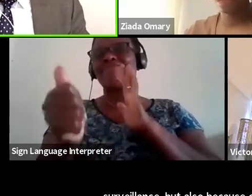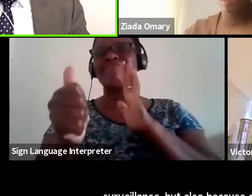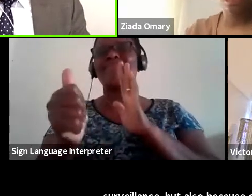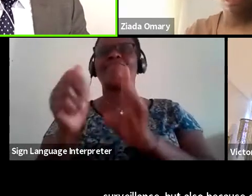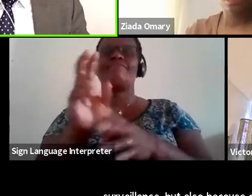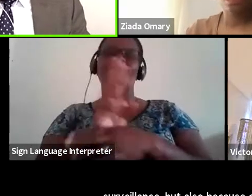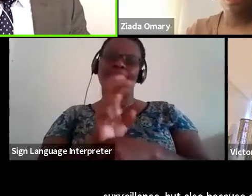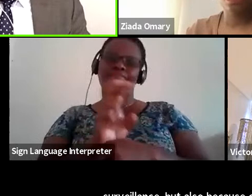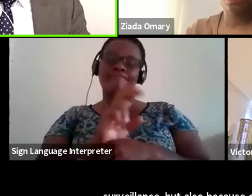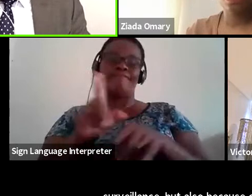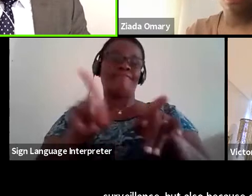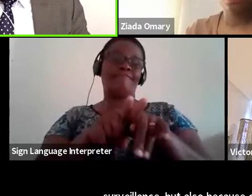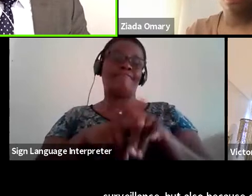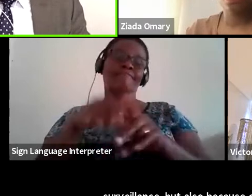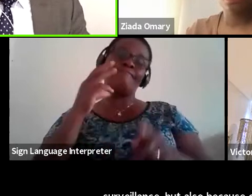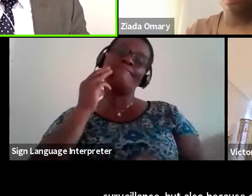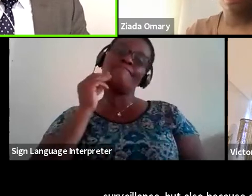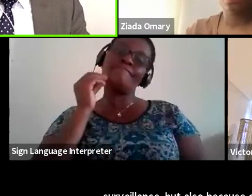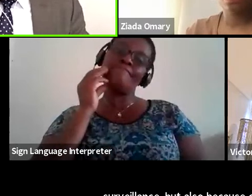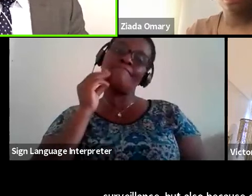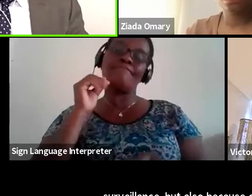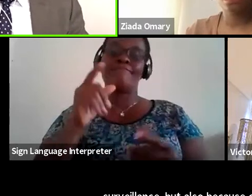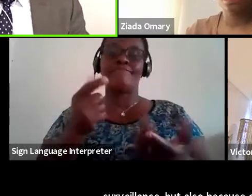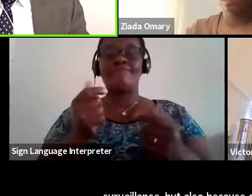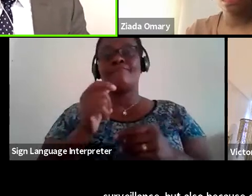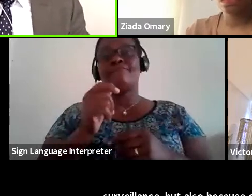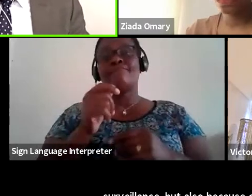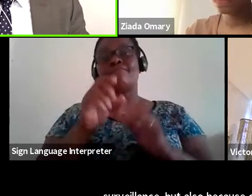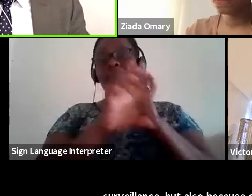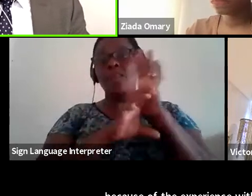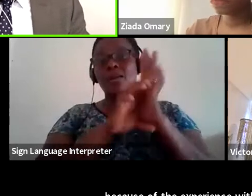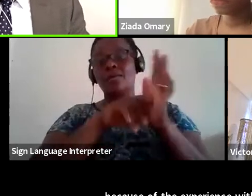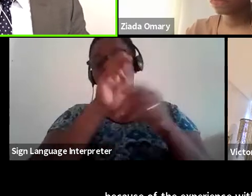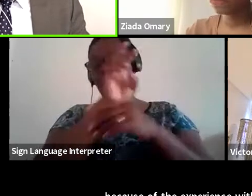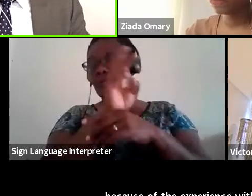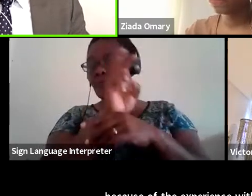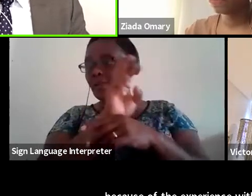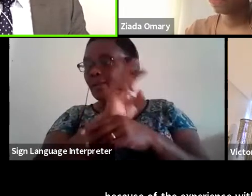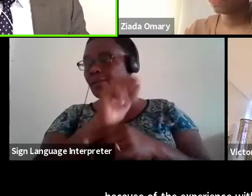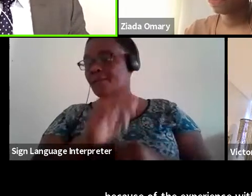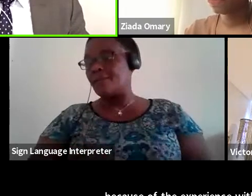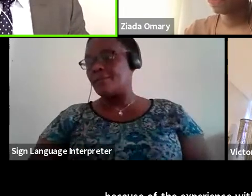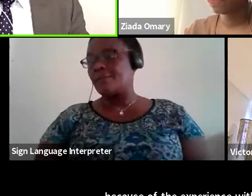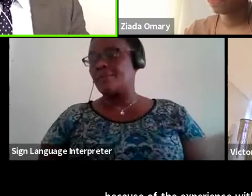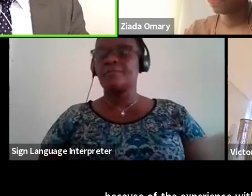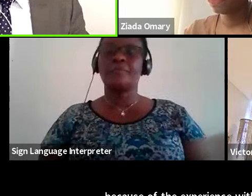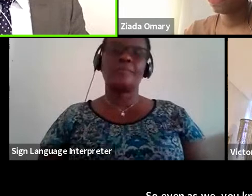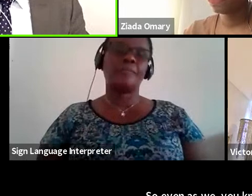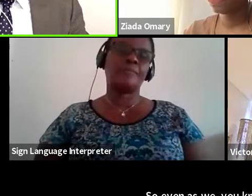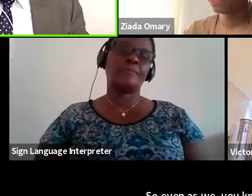their experience with state surveillance. So even as we, react to these